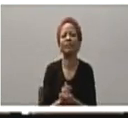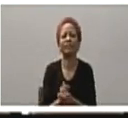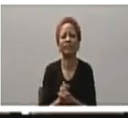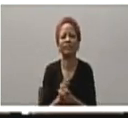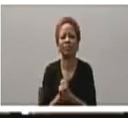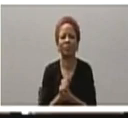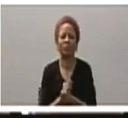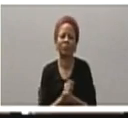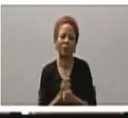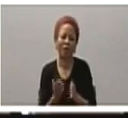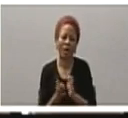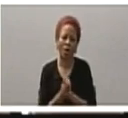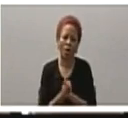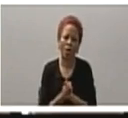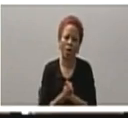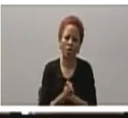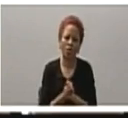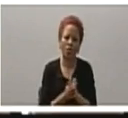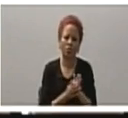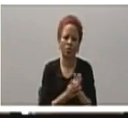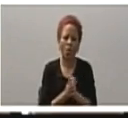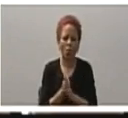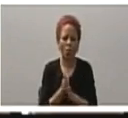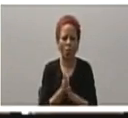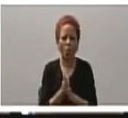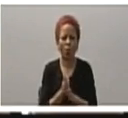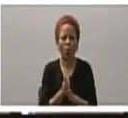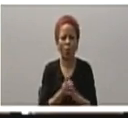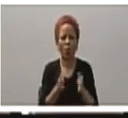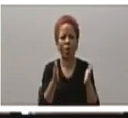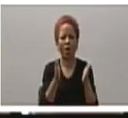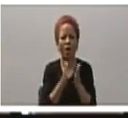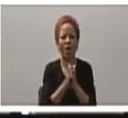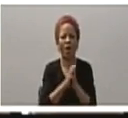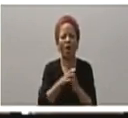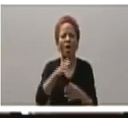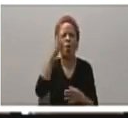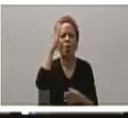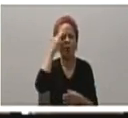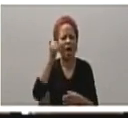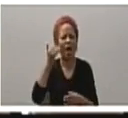particularly significant. Why do we call it remains?